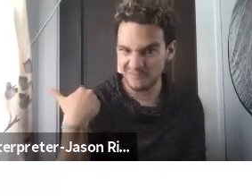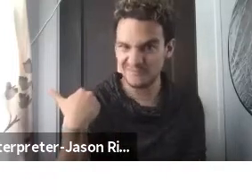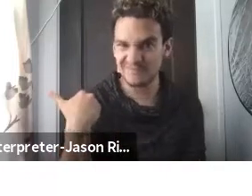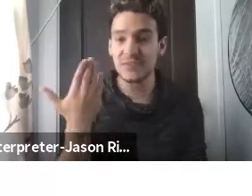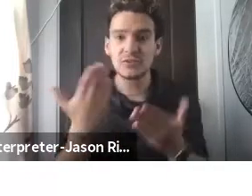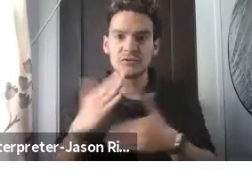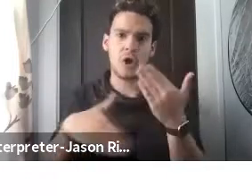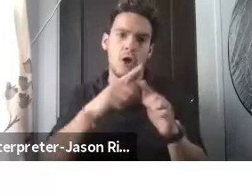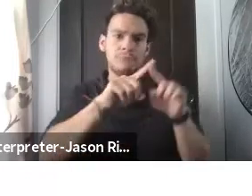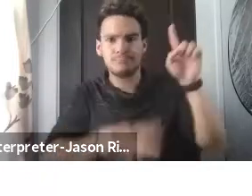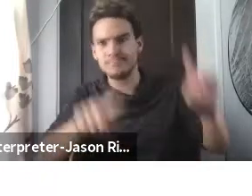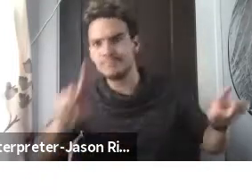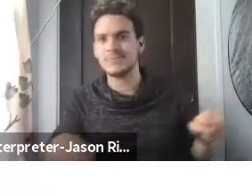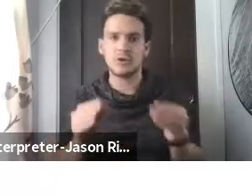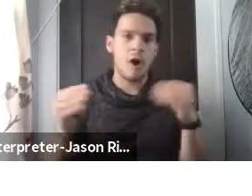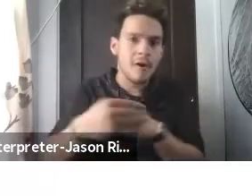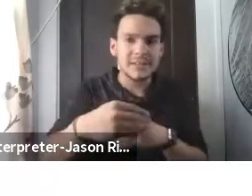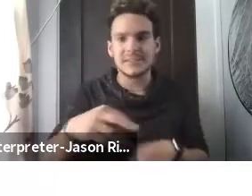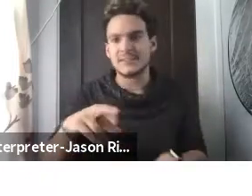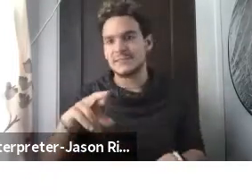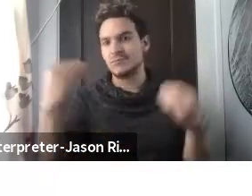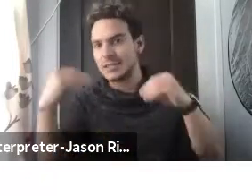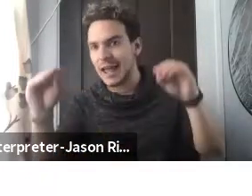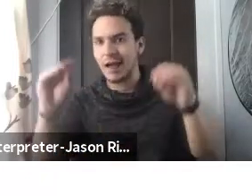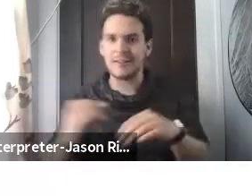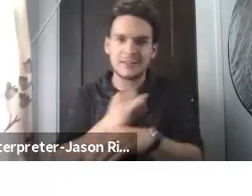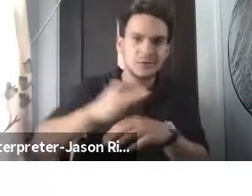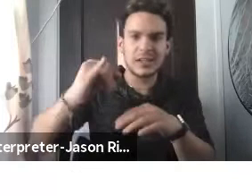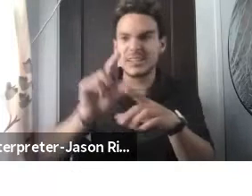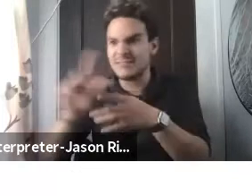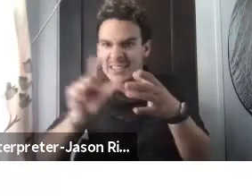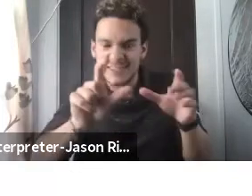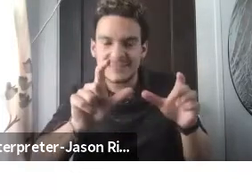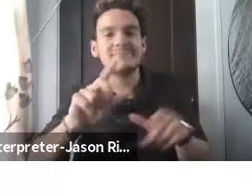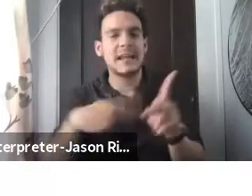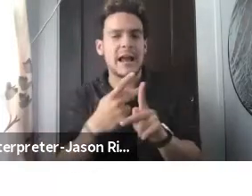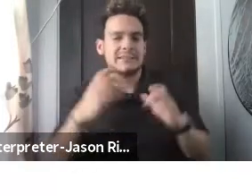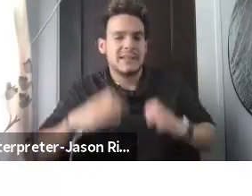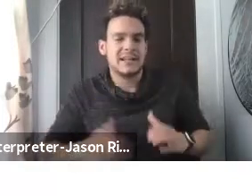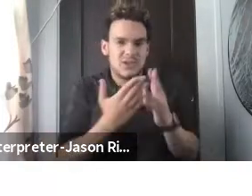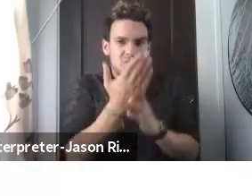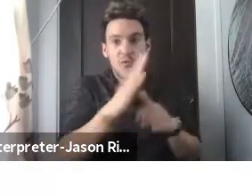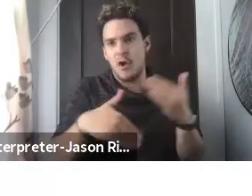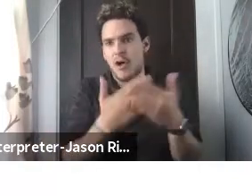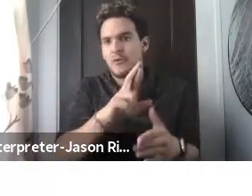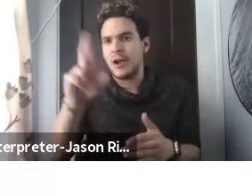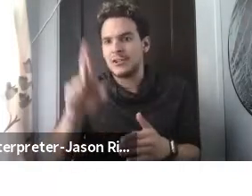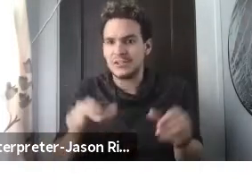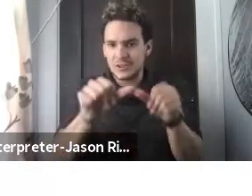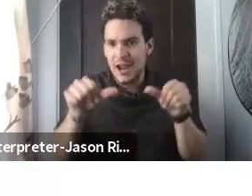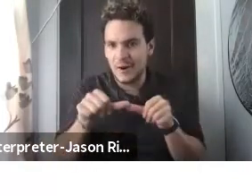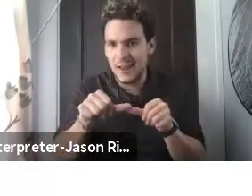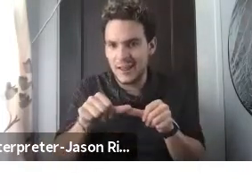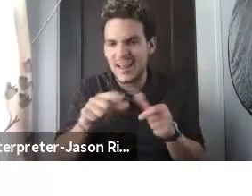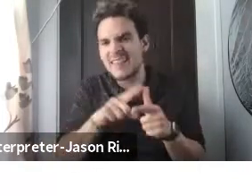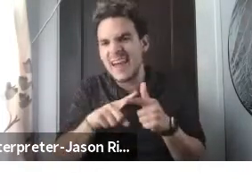all kinds of office, retail, industrial, investment type clients throughout the Rochester area, and